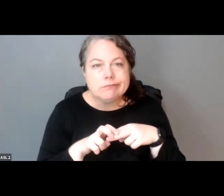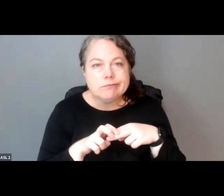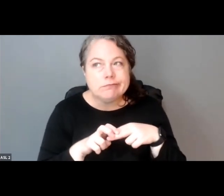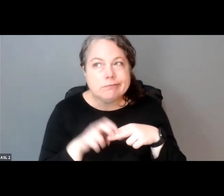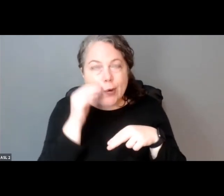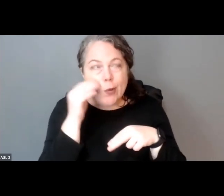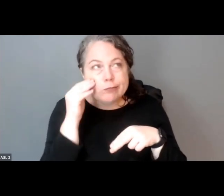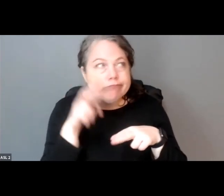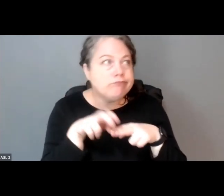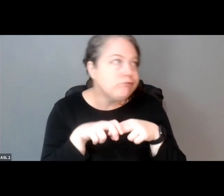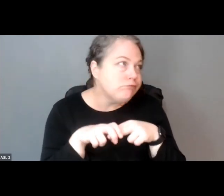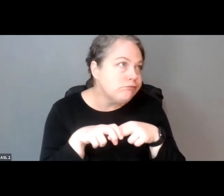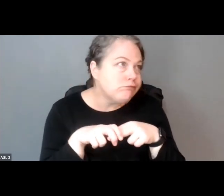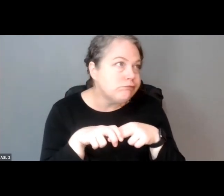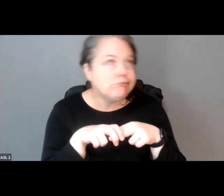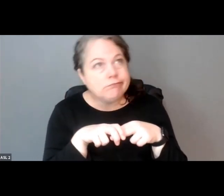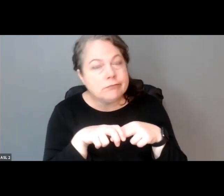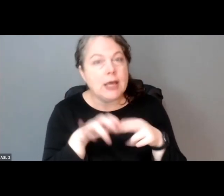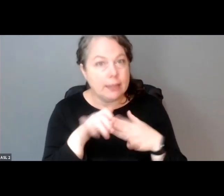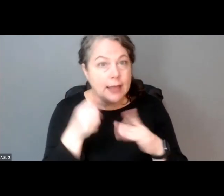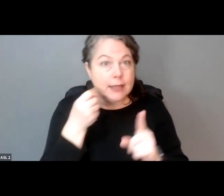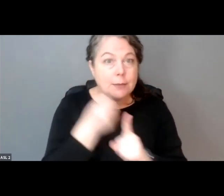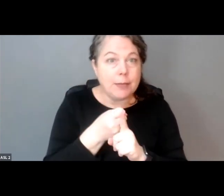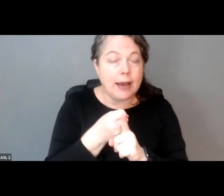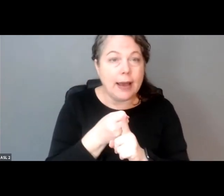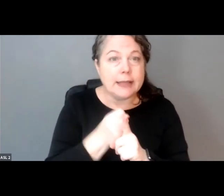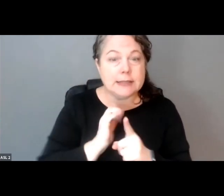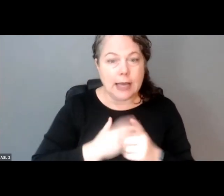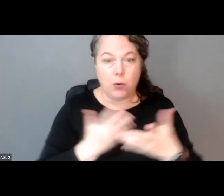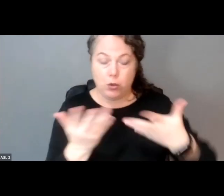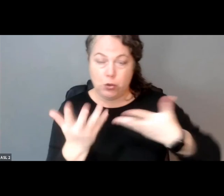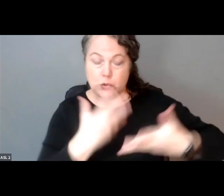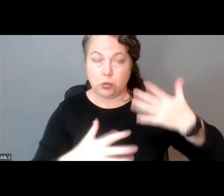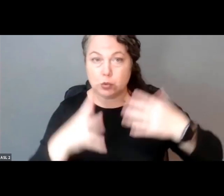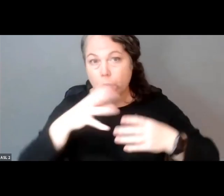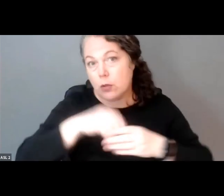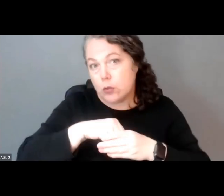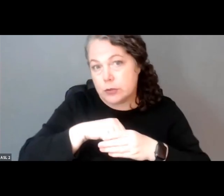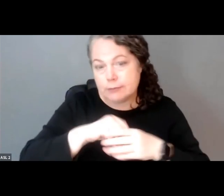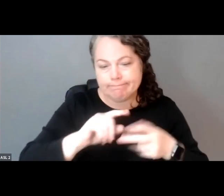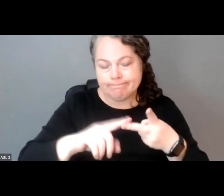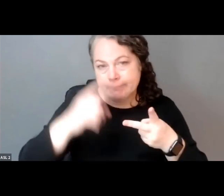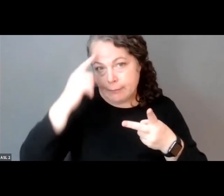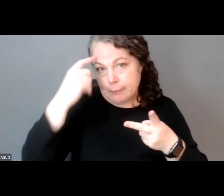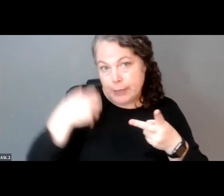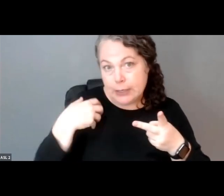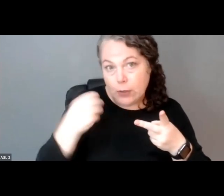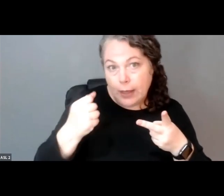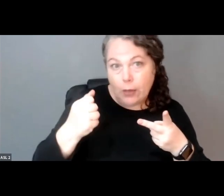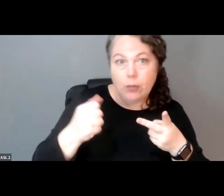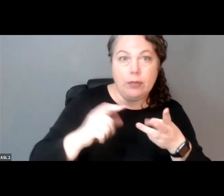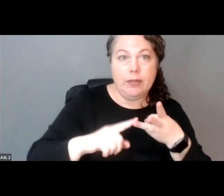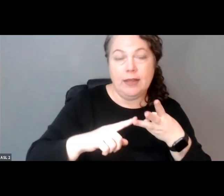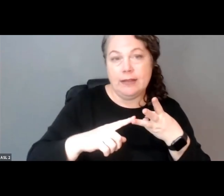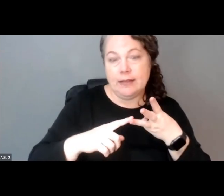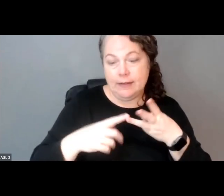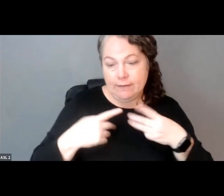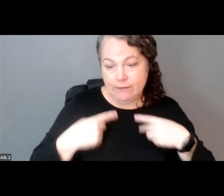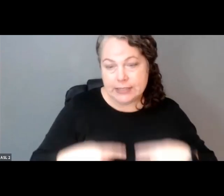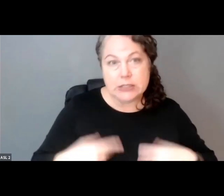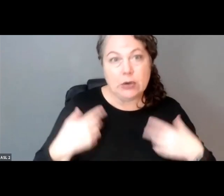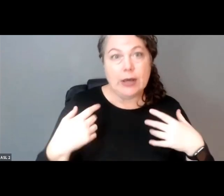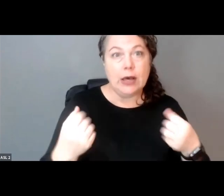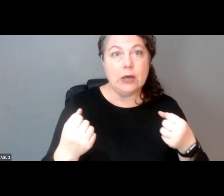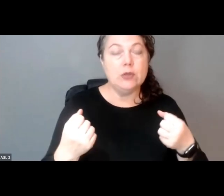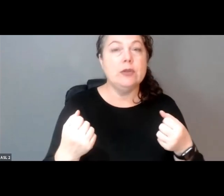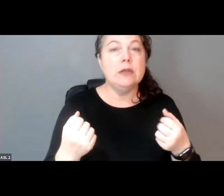impacts on our social inclusion, on our mental and physical well-being. So we